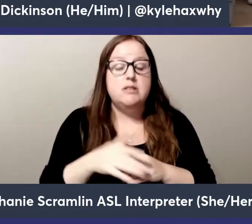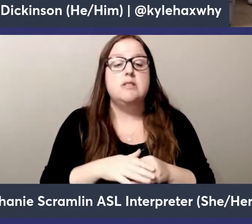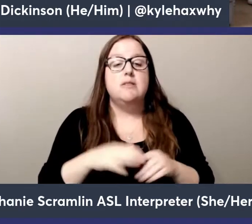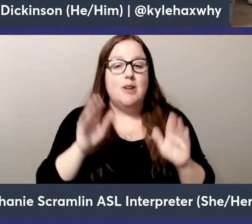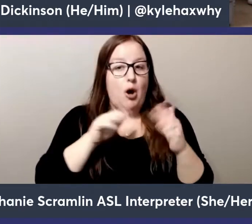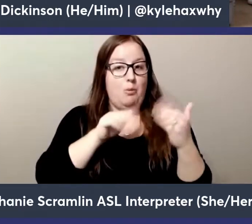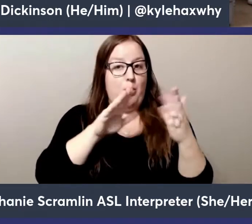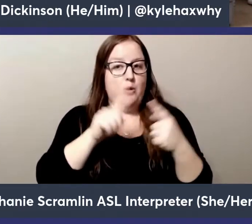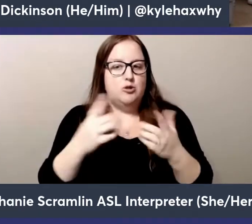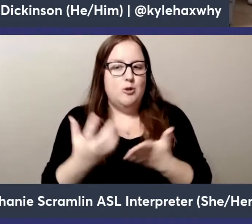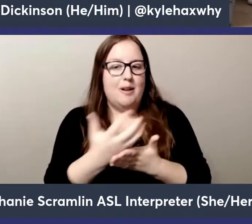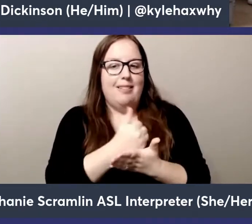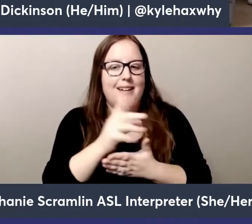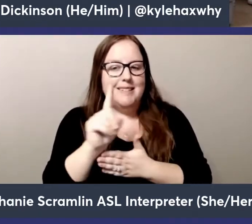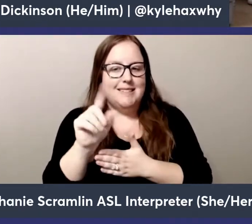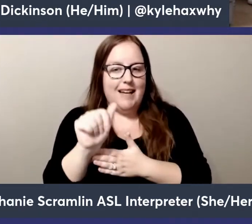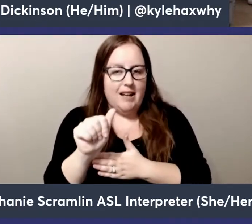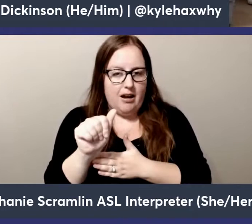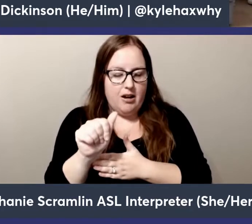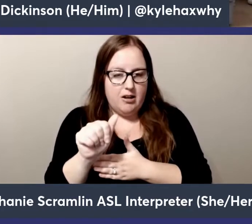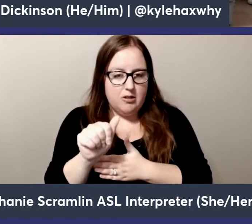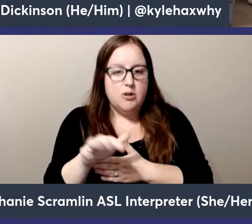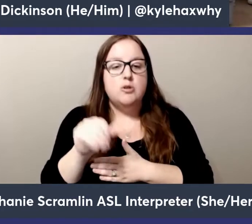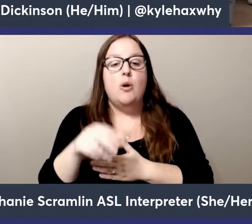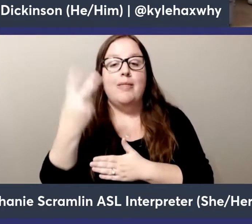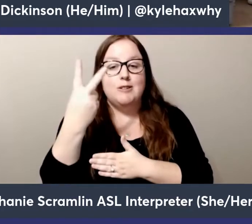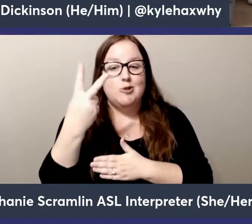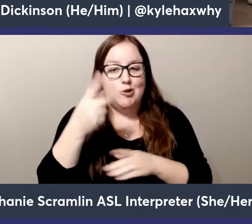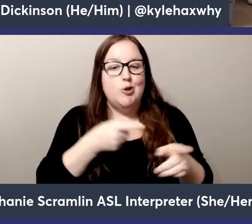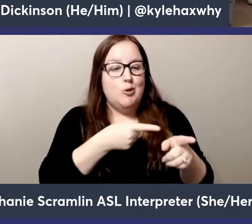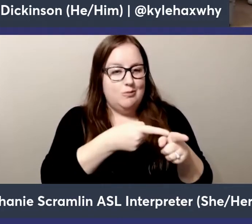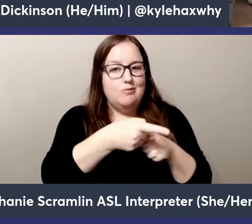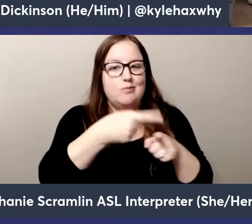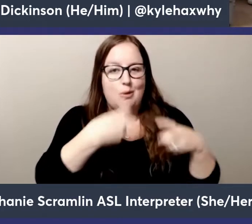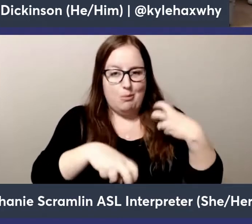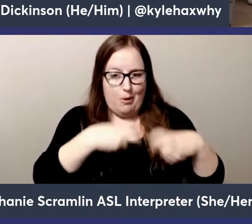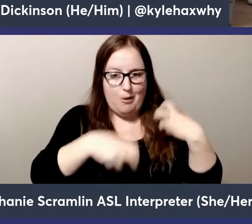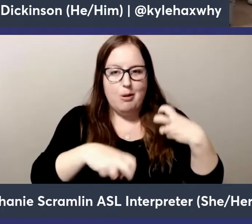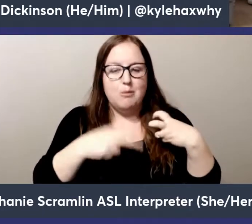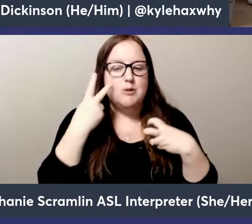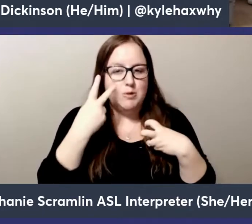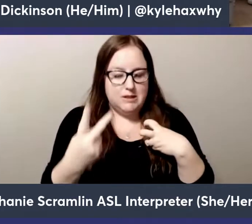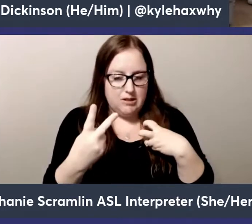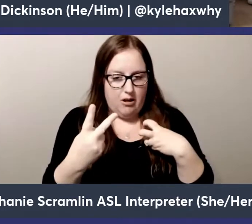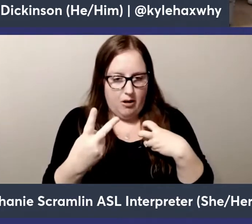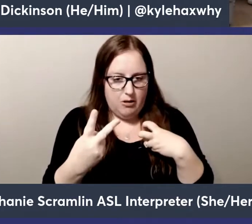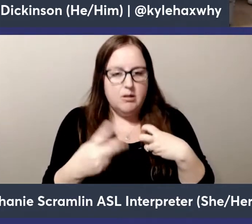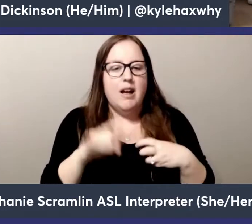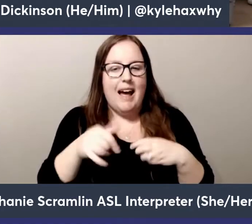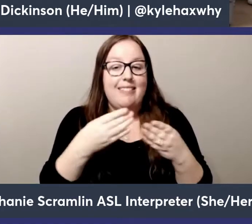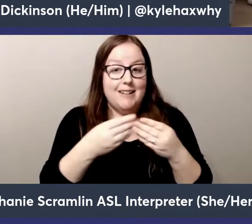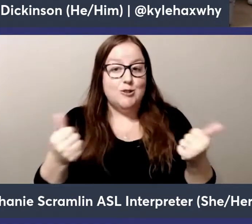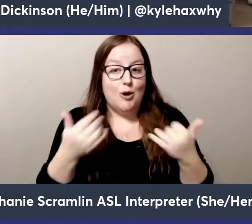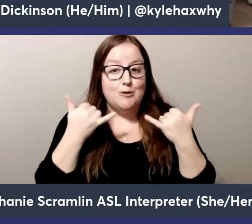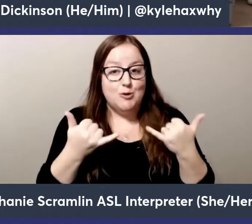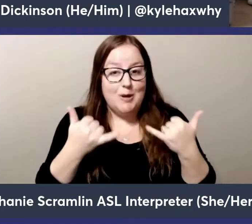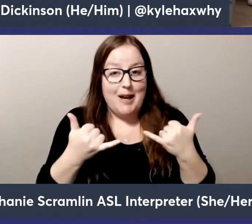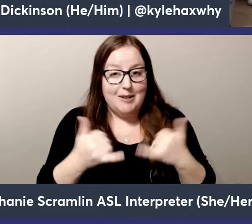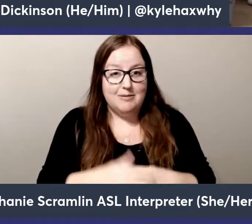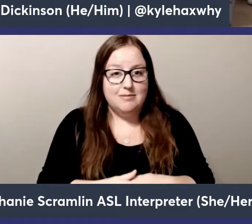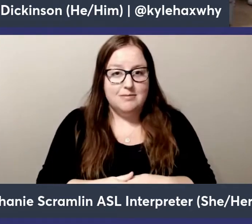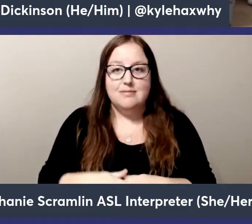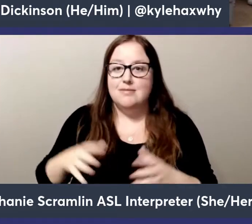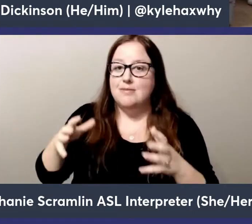this data. And so these are the two main problems that the service solves today. A lot of